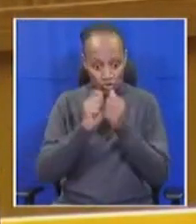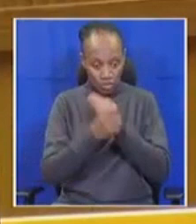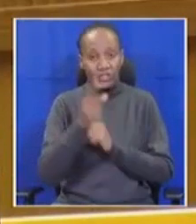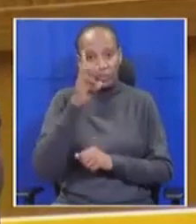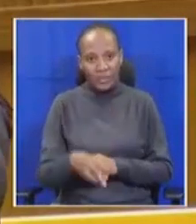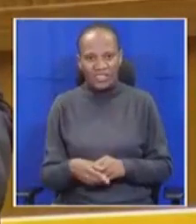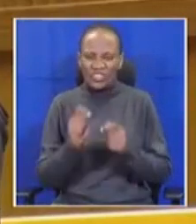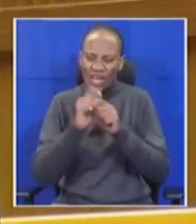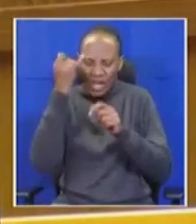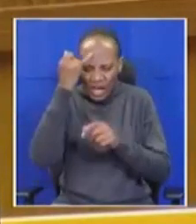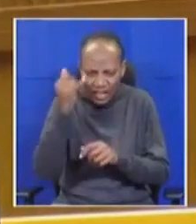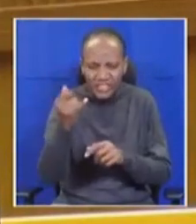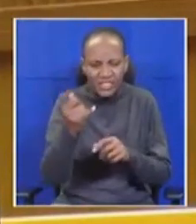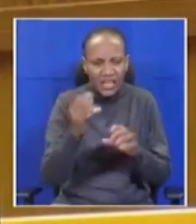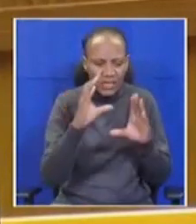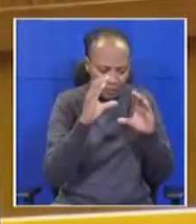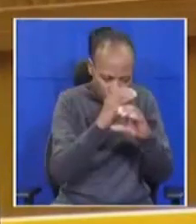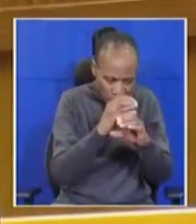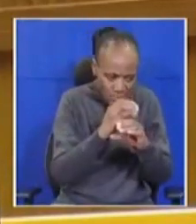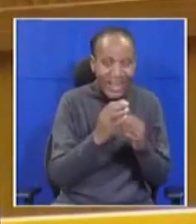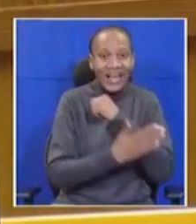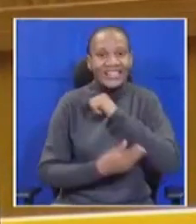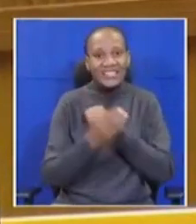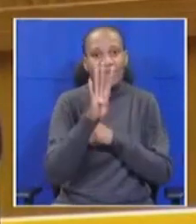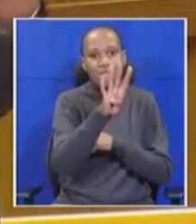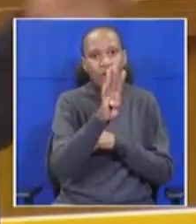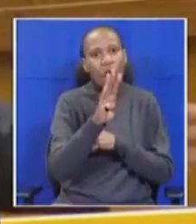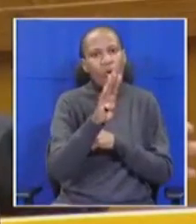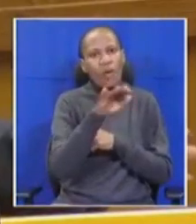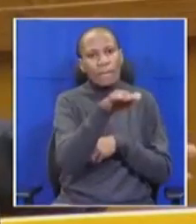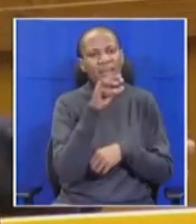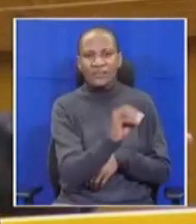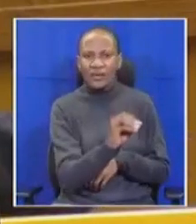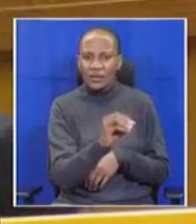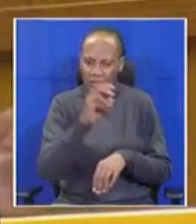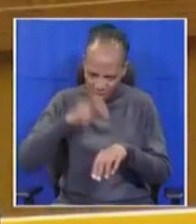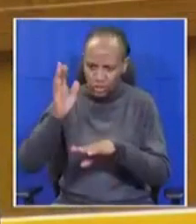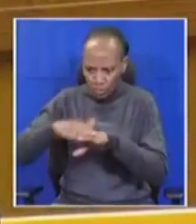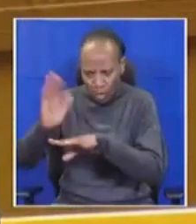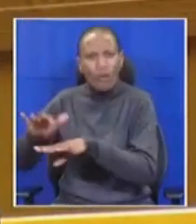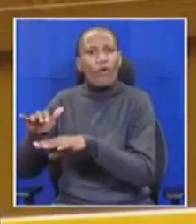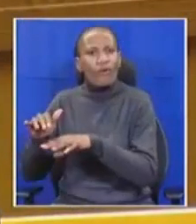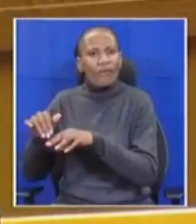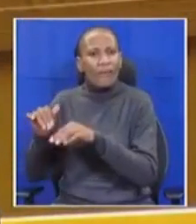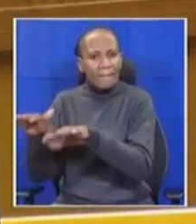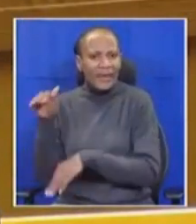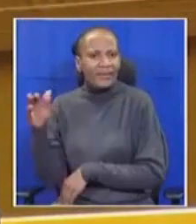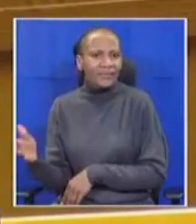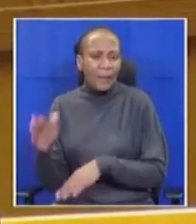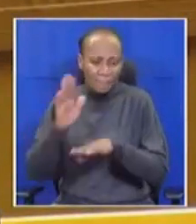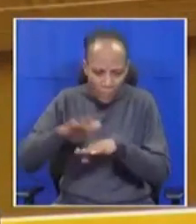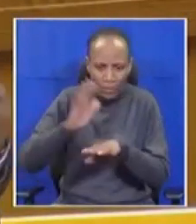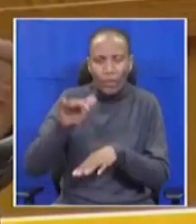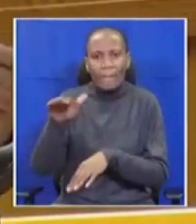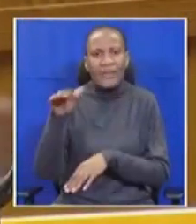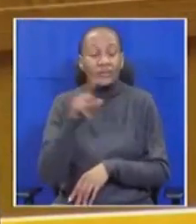the monopoly of just 4 banks in our country and create more banks. More banks